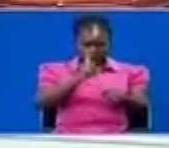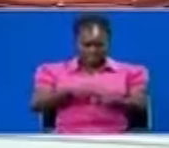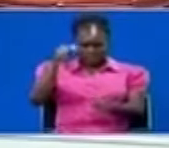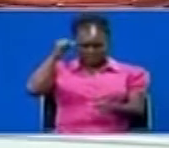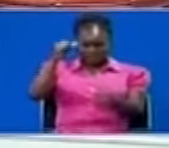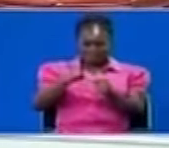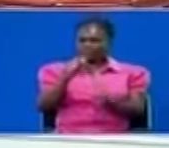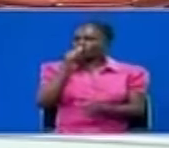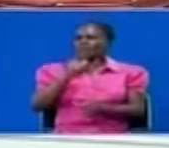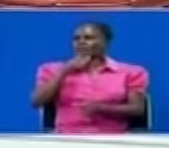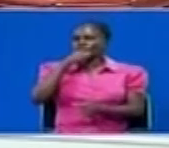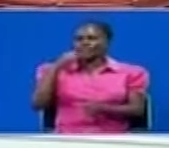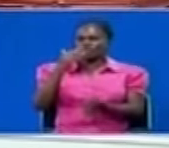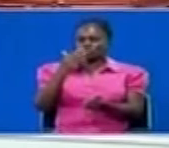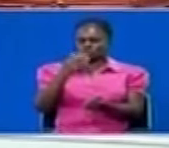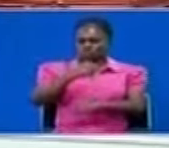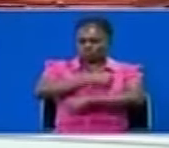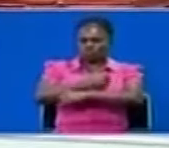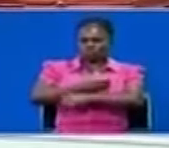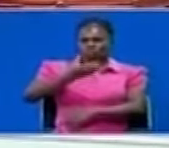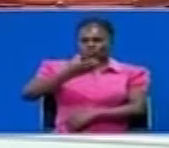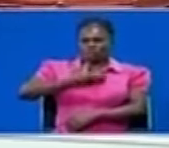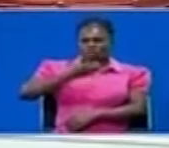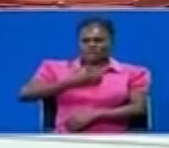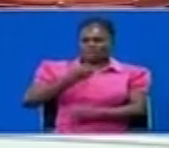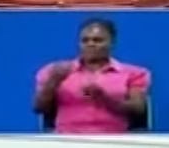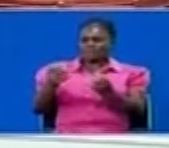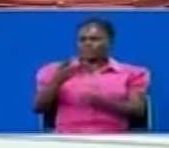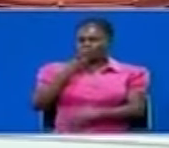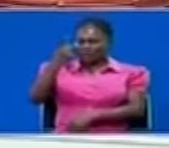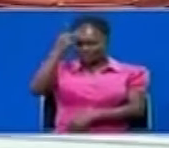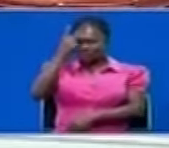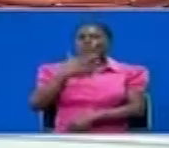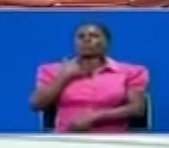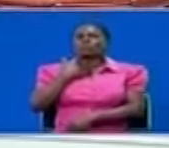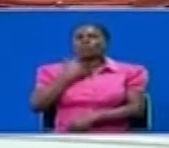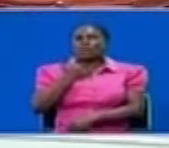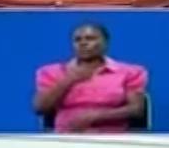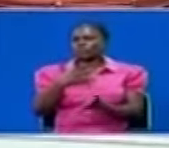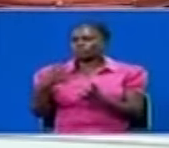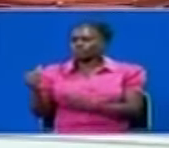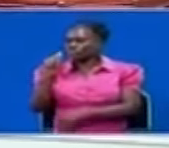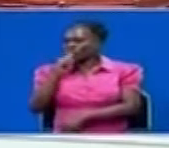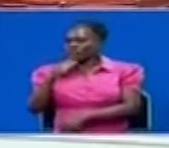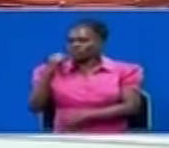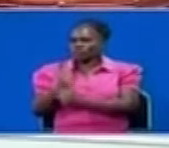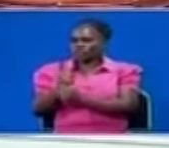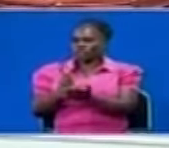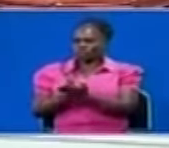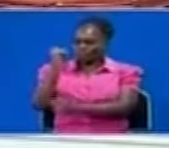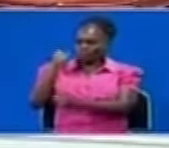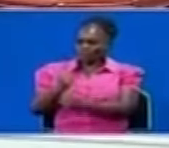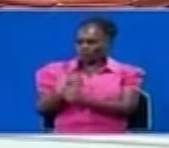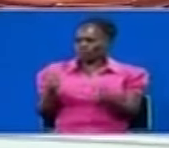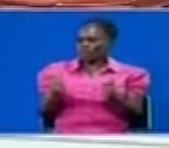for private school owners and parents. Most parents we spoke to admitted that they rush to private schools to ensure their children perform well